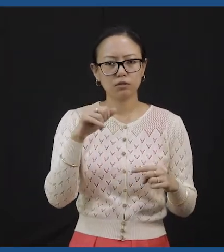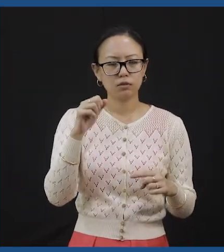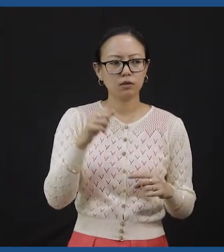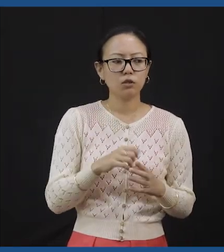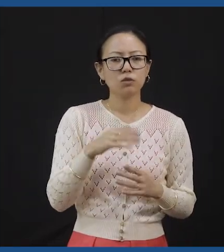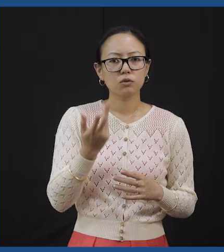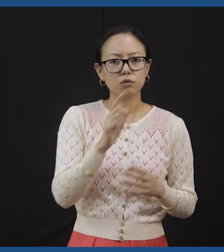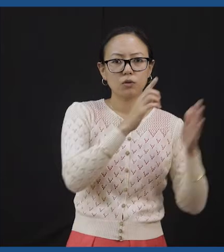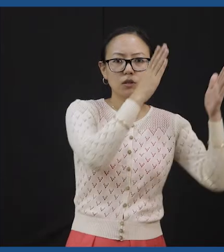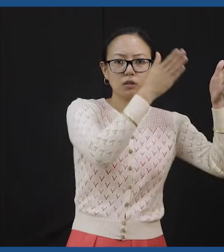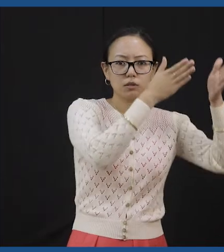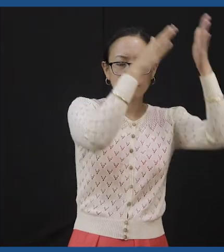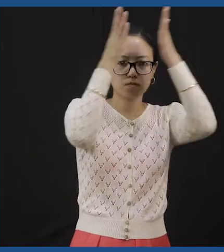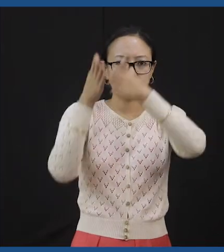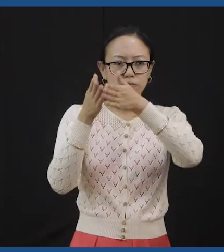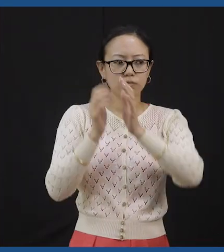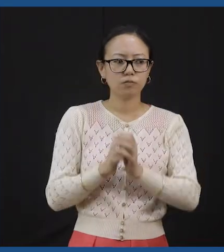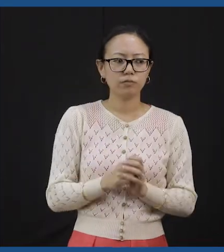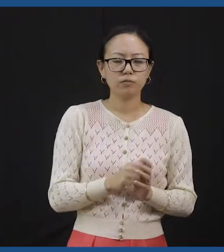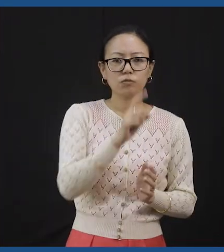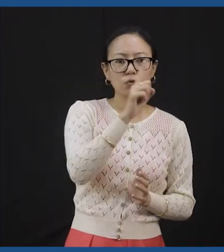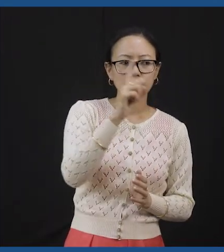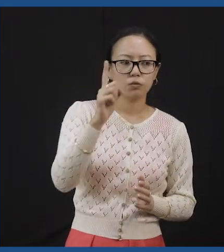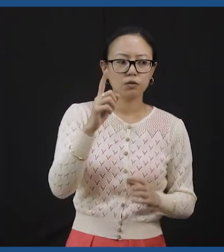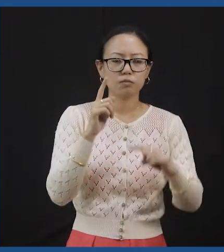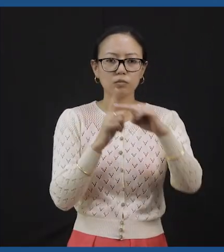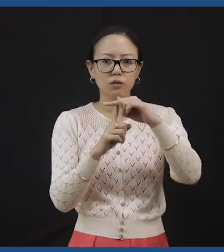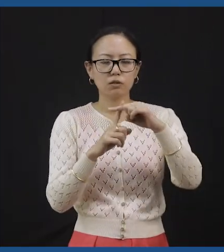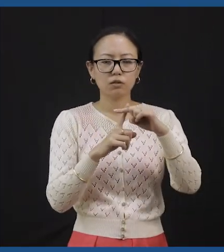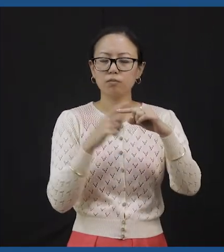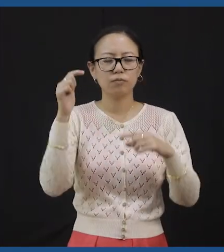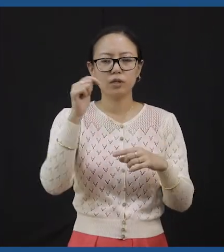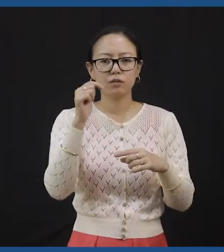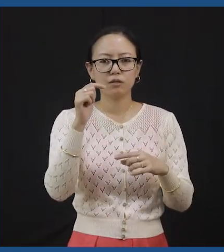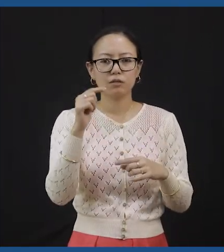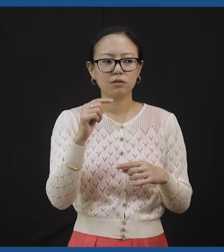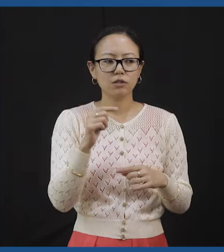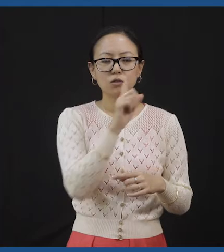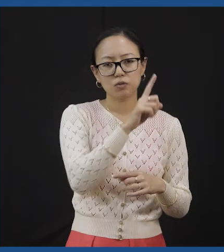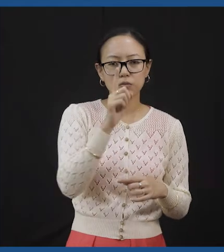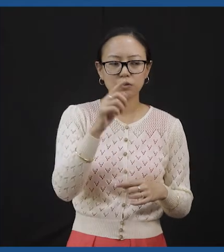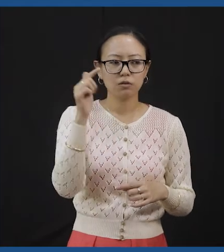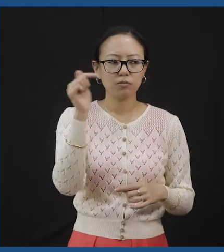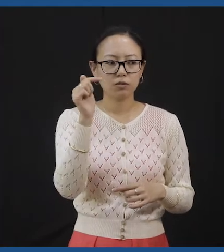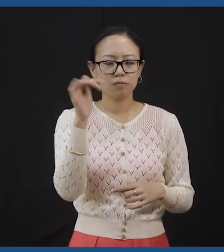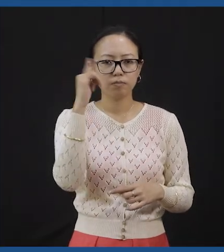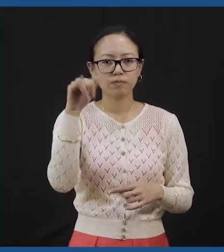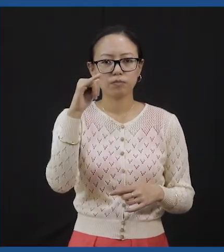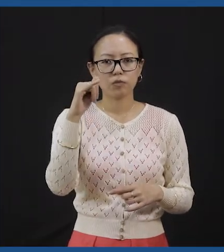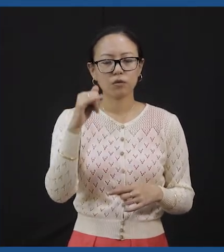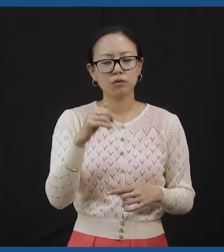Now you will subtract the hundreds. The ones, tens had been done, so you will subtract